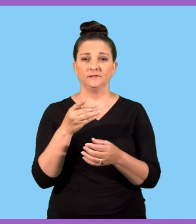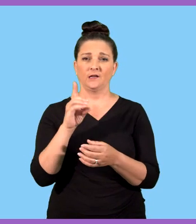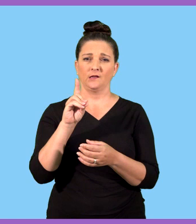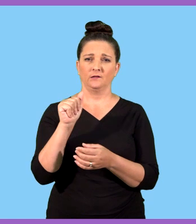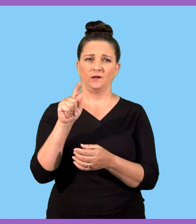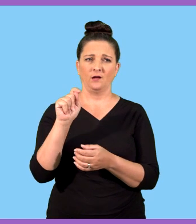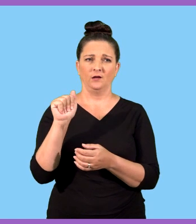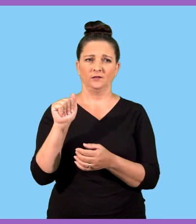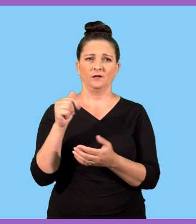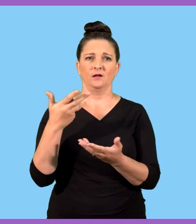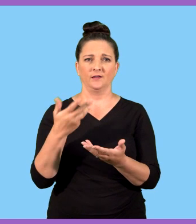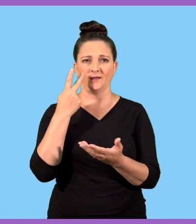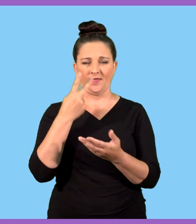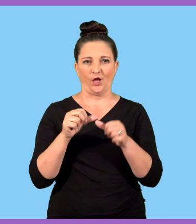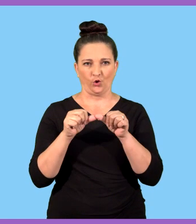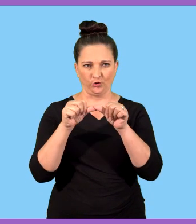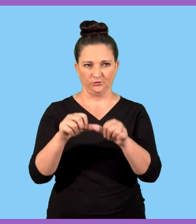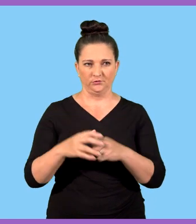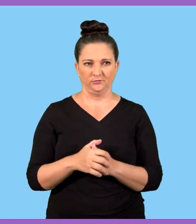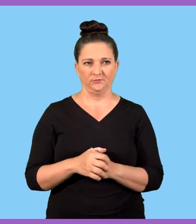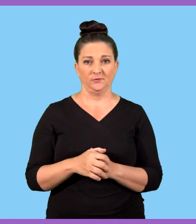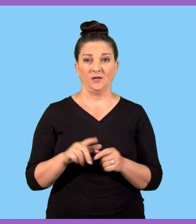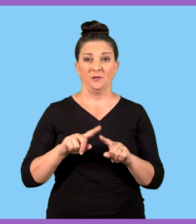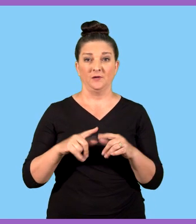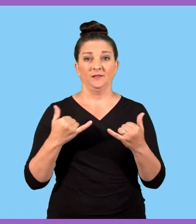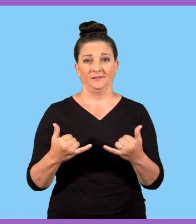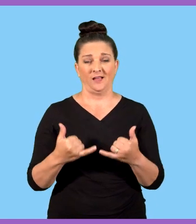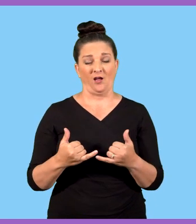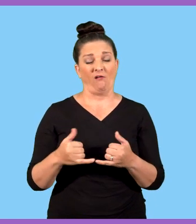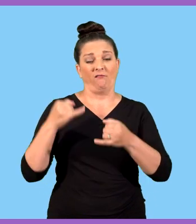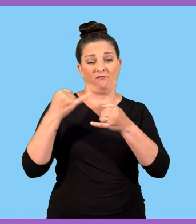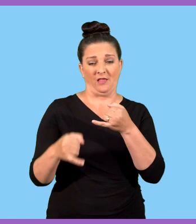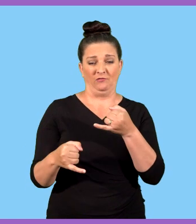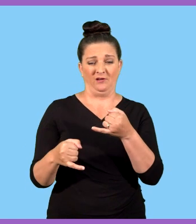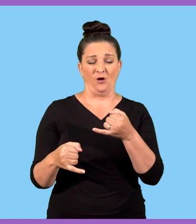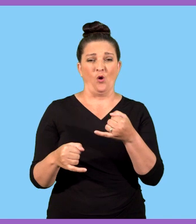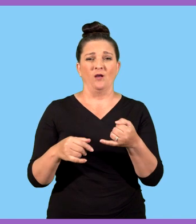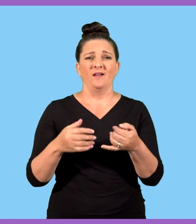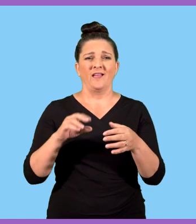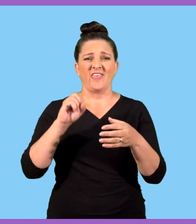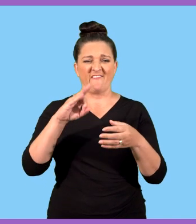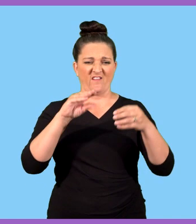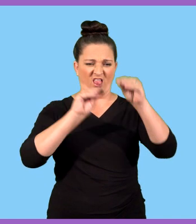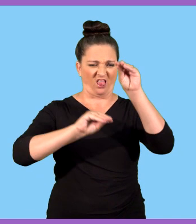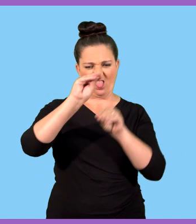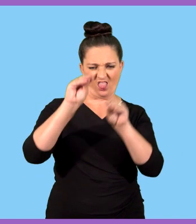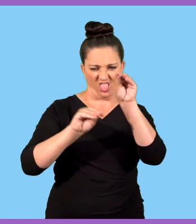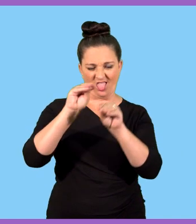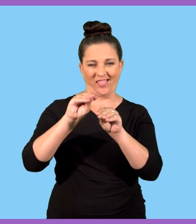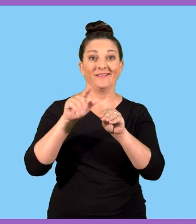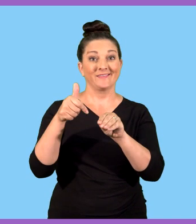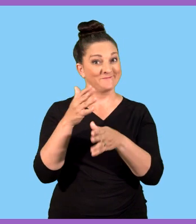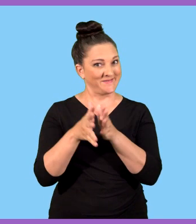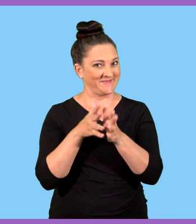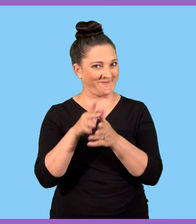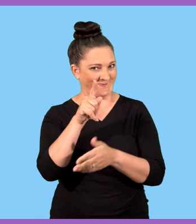data is discrete or continuous. All right. Most common error made, of course, is mixing them up. And we have to be careful